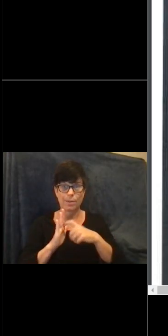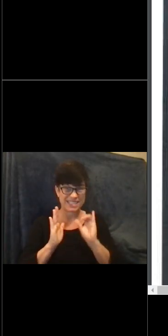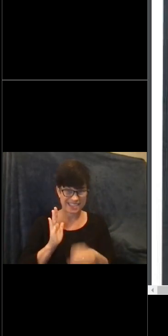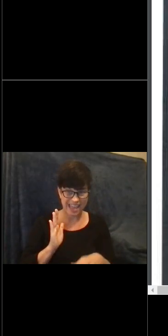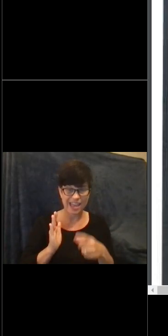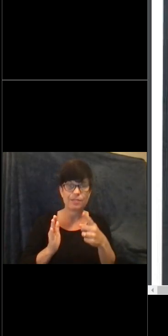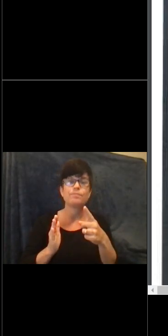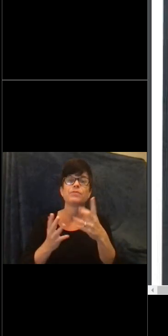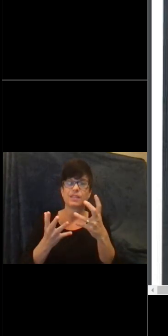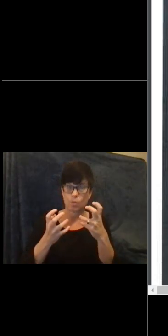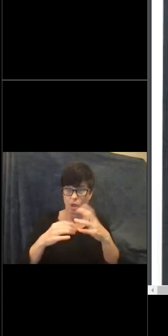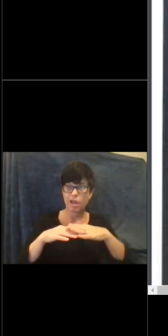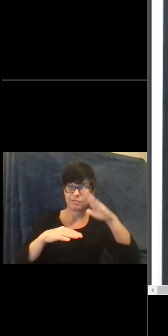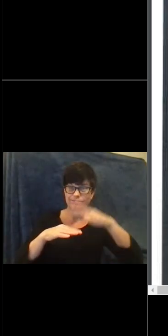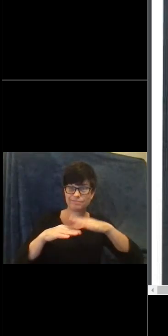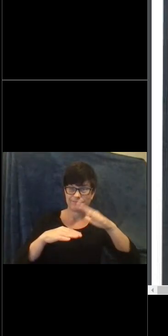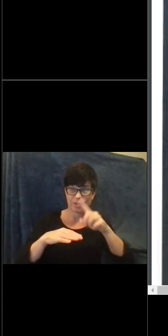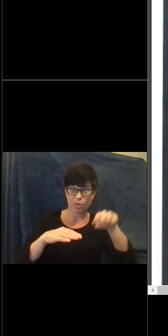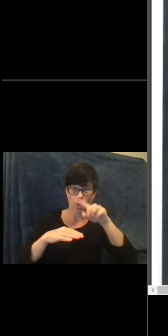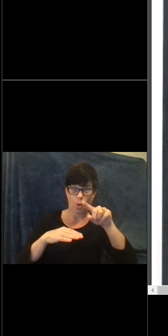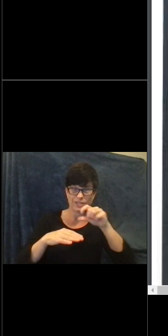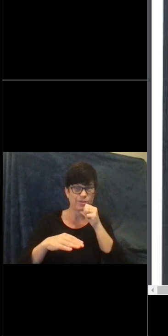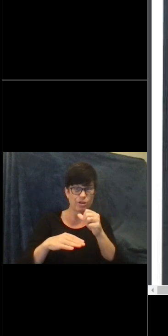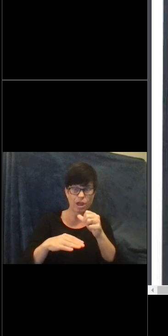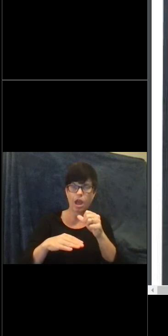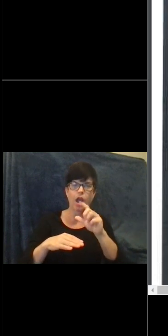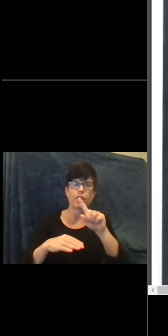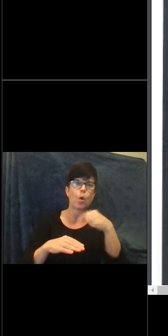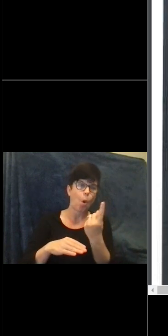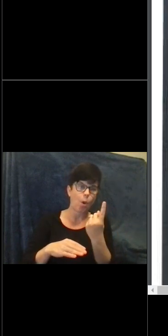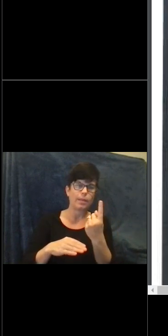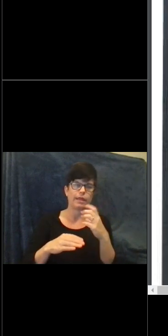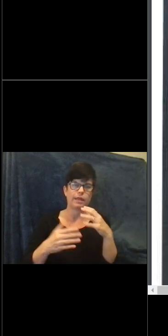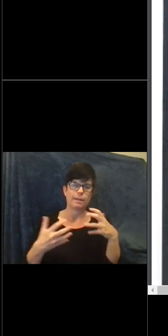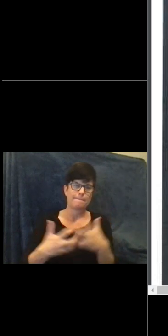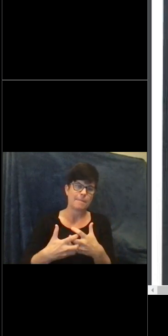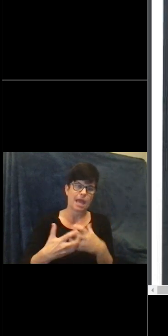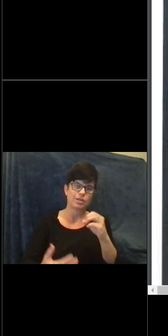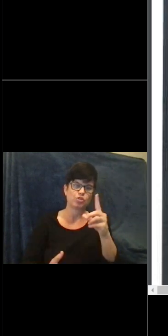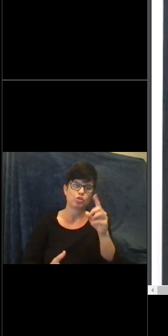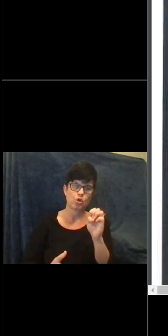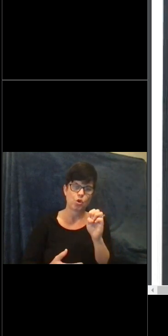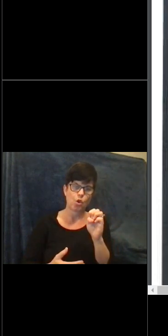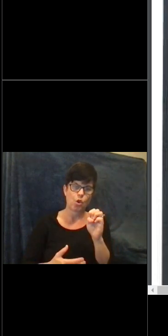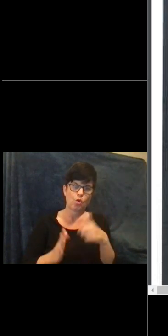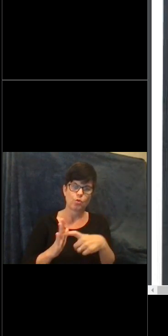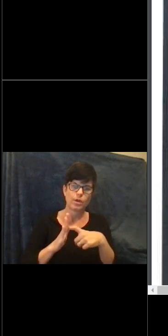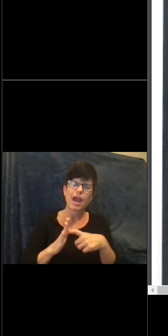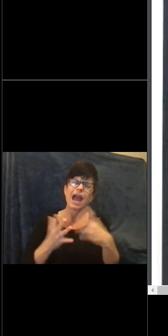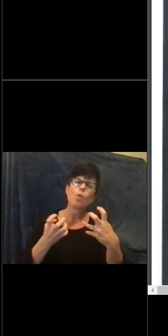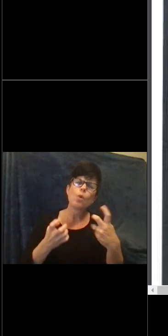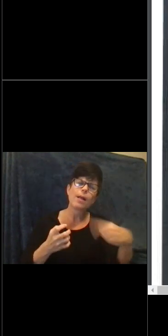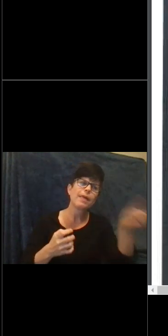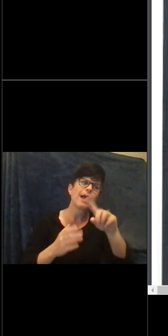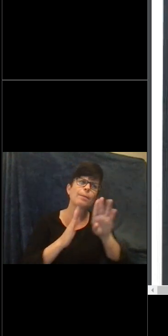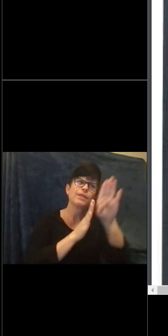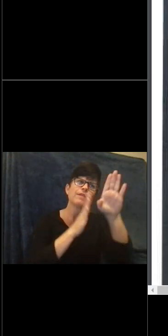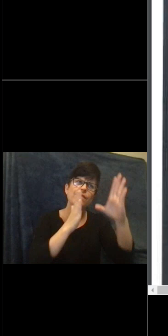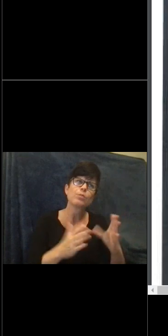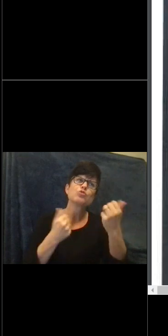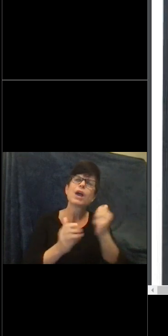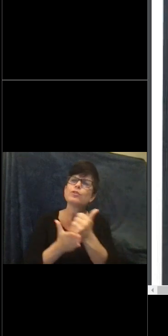That they've done everything they can to try and assist in alleviating some of the parking. I know there's